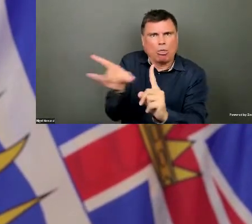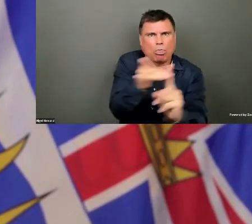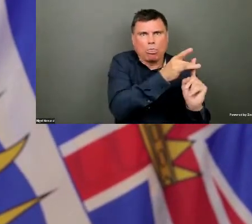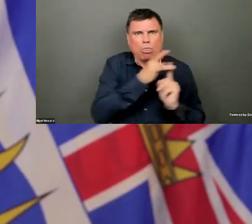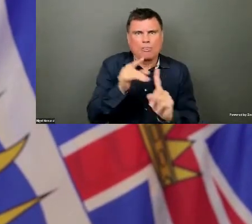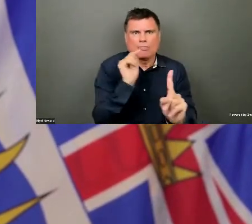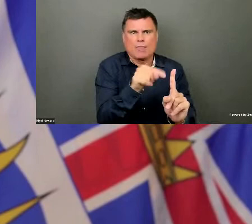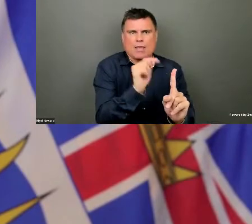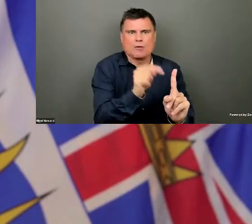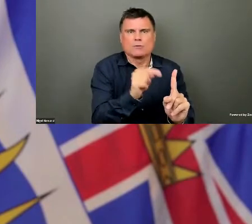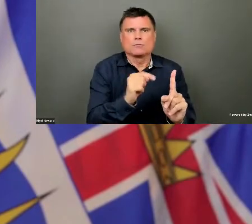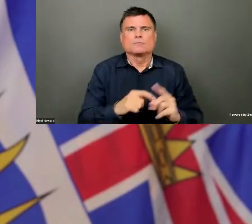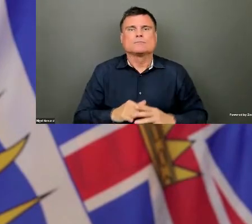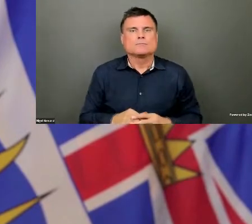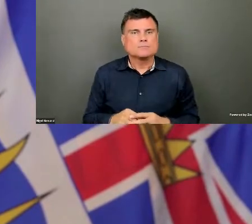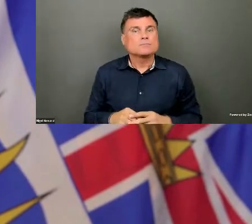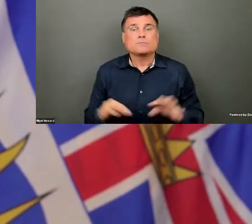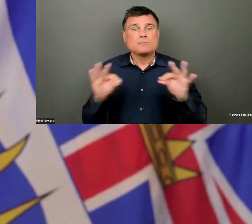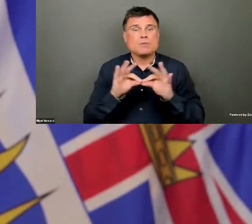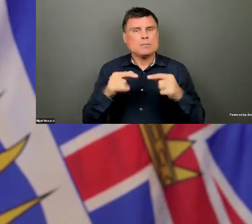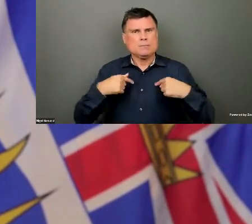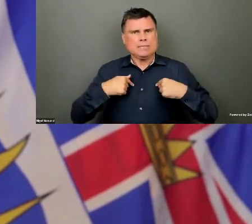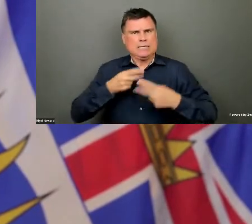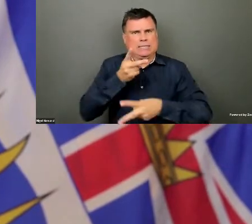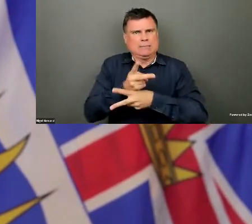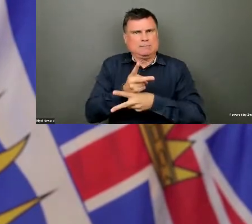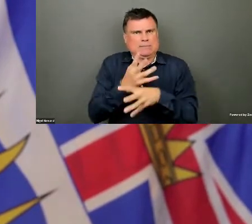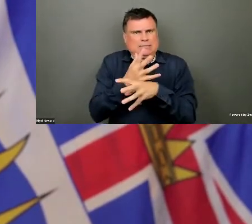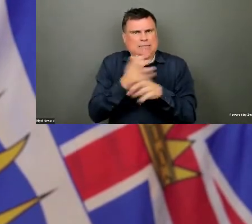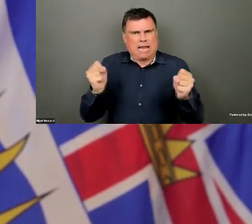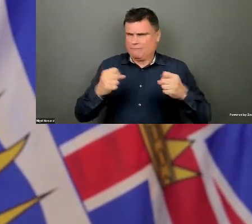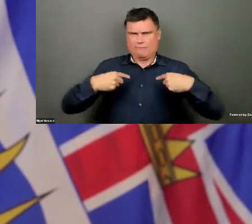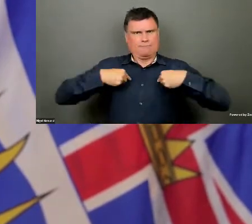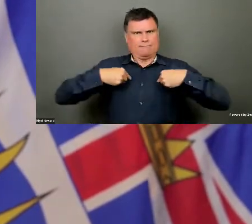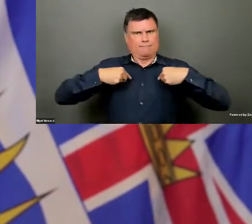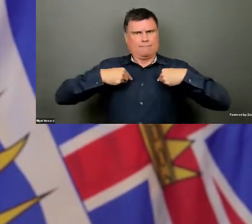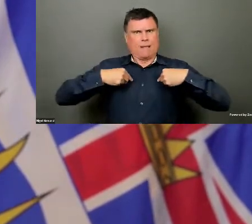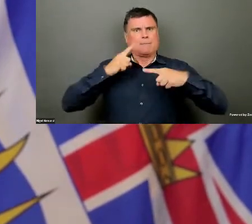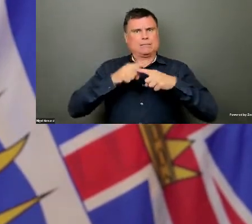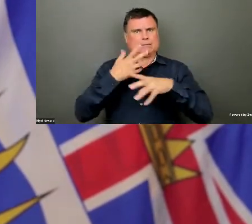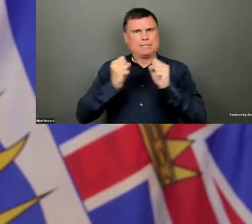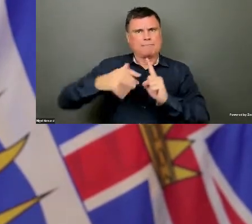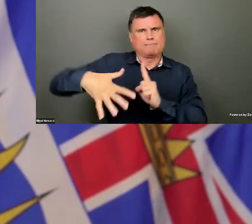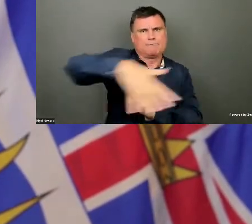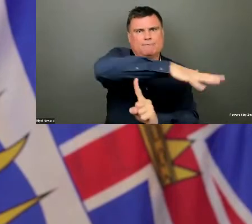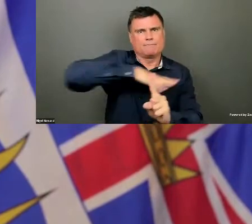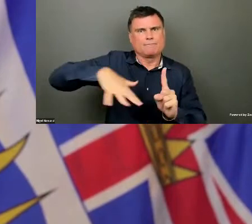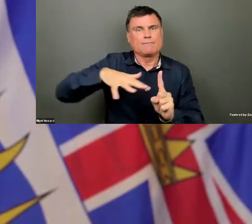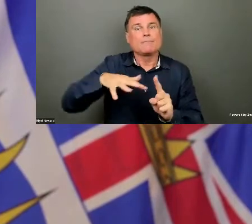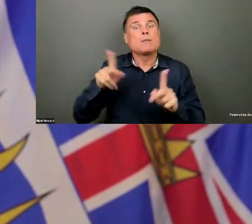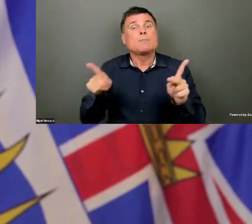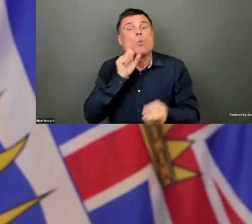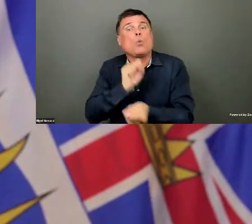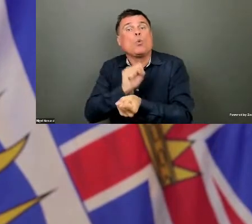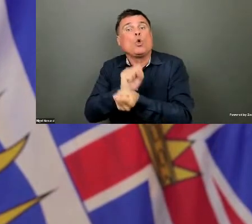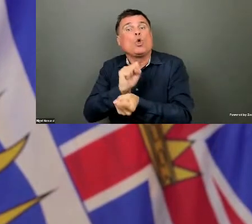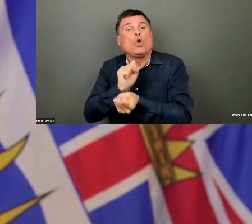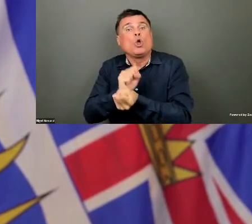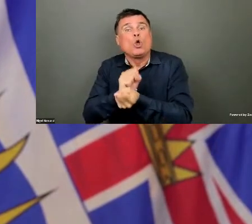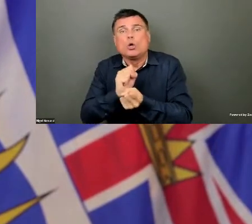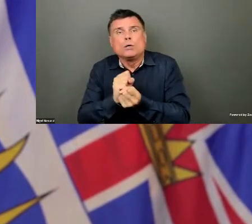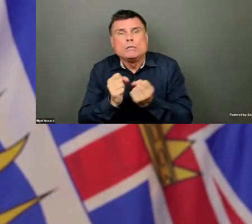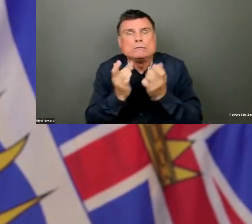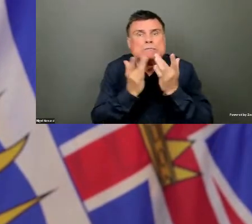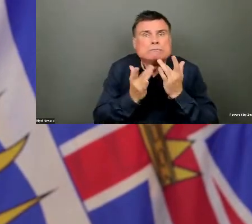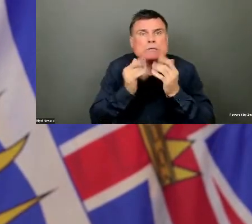So it is incredibly important that we keep ourselves well so that we can care for people in the healthcare setting, but also so